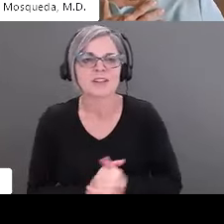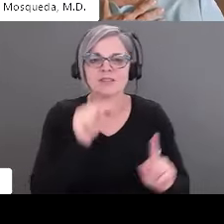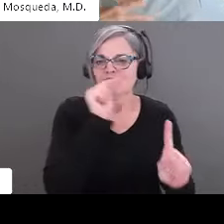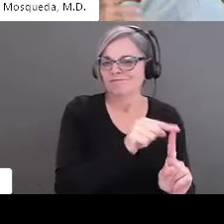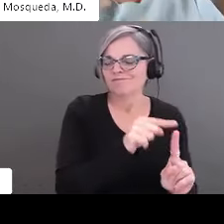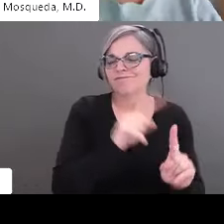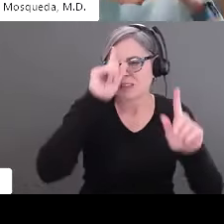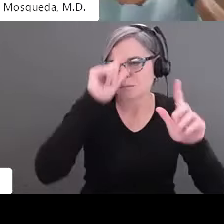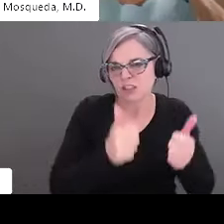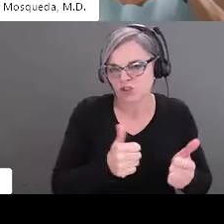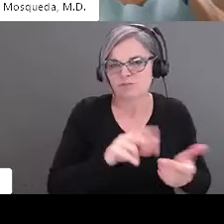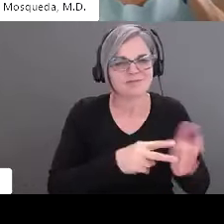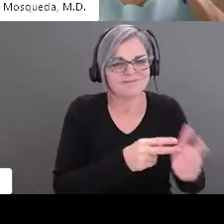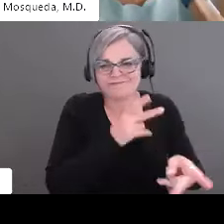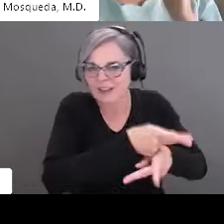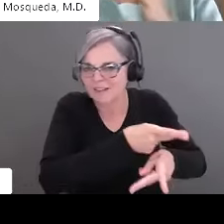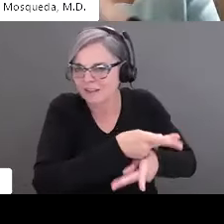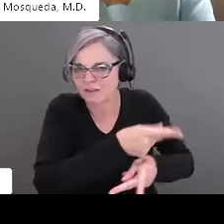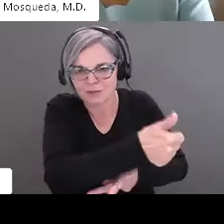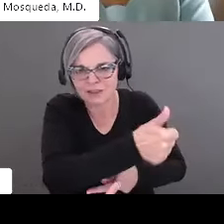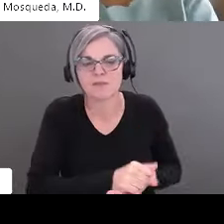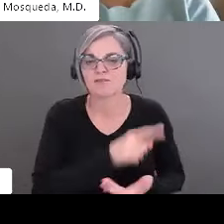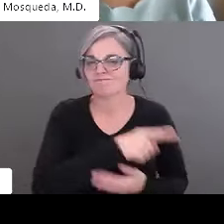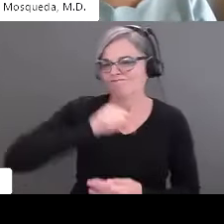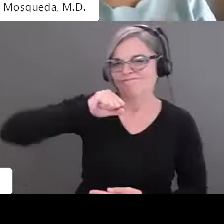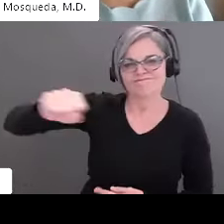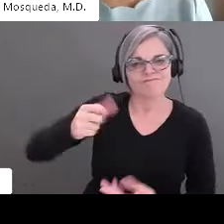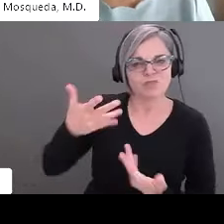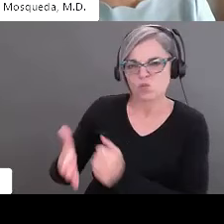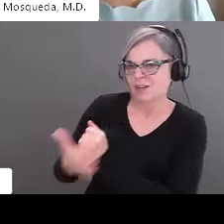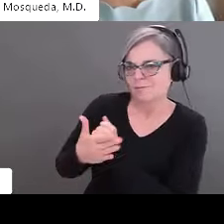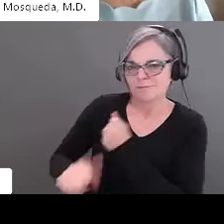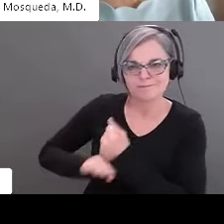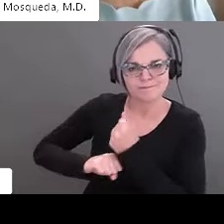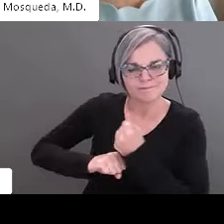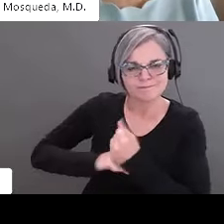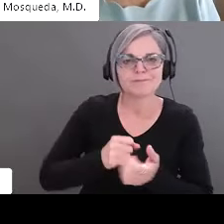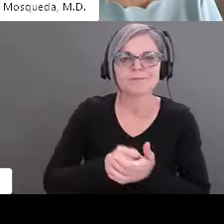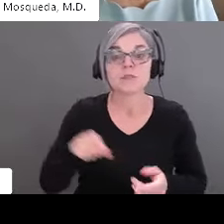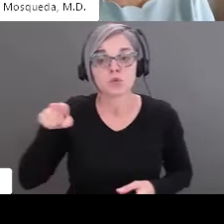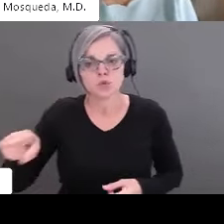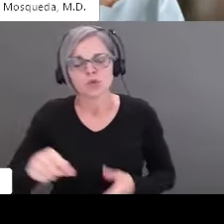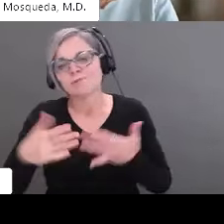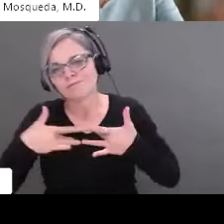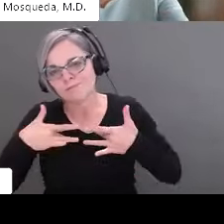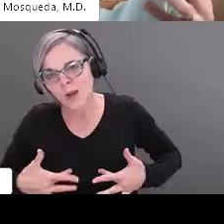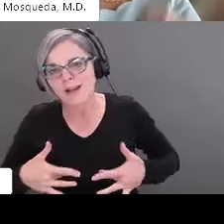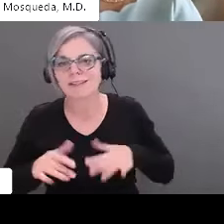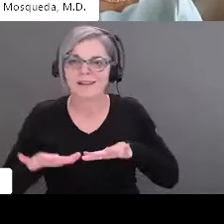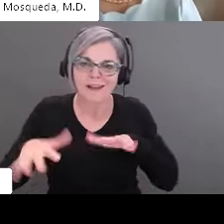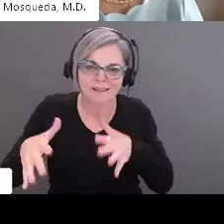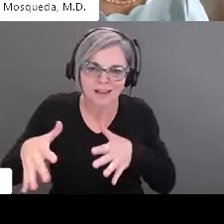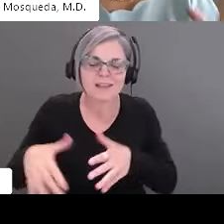himself. He's resistant to care. She's probably suffering from depression, anxiety. So, and we talked